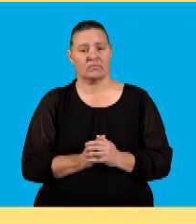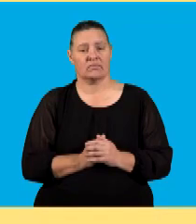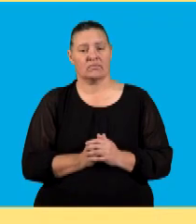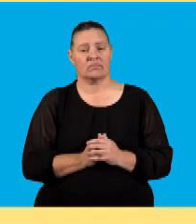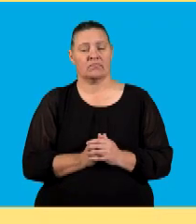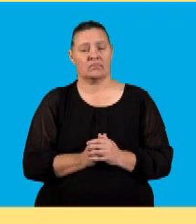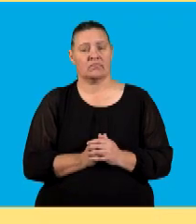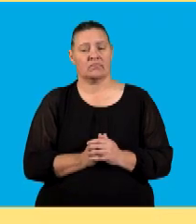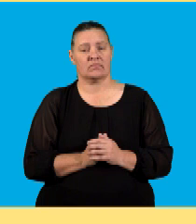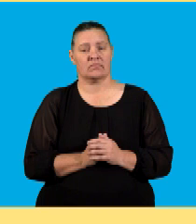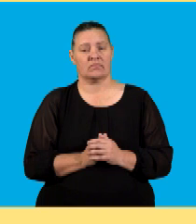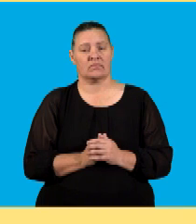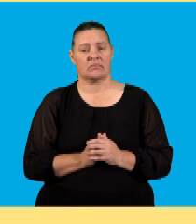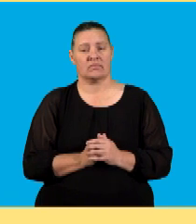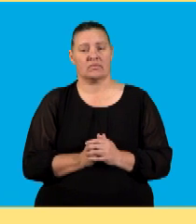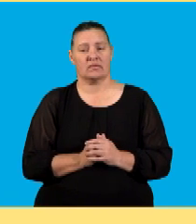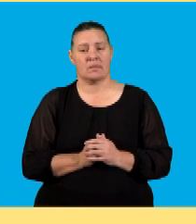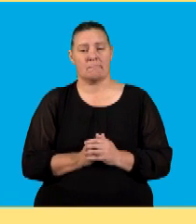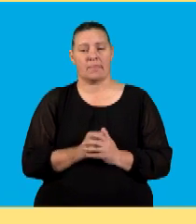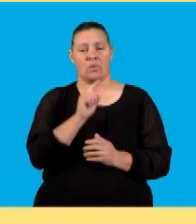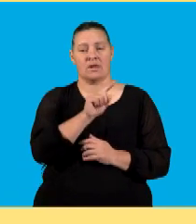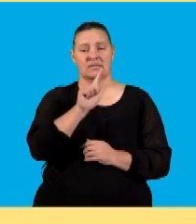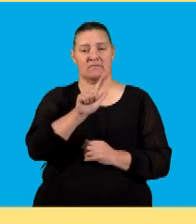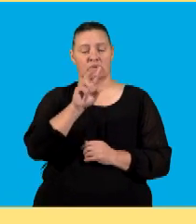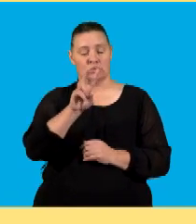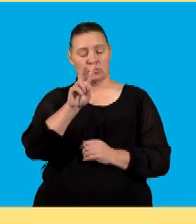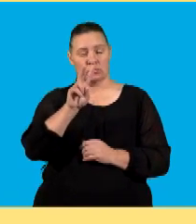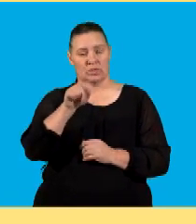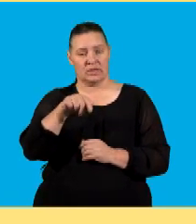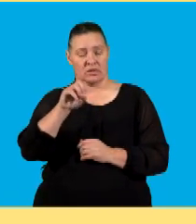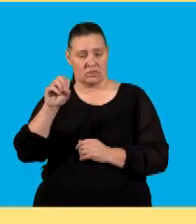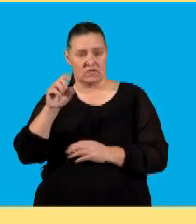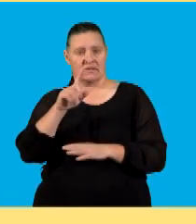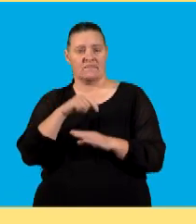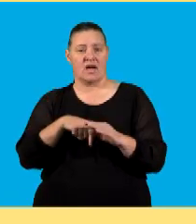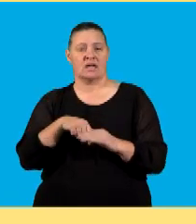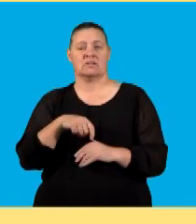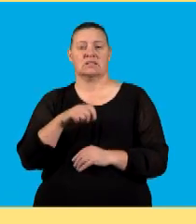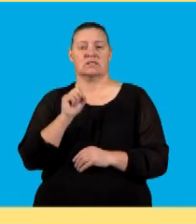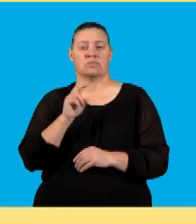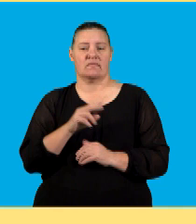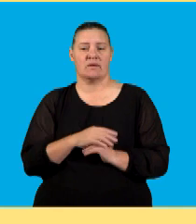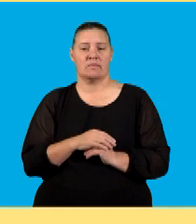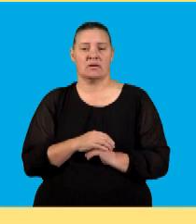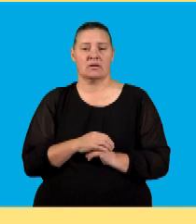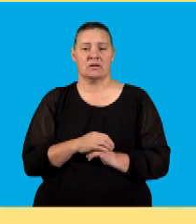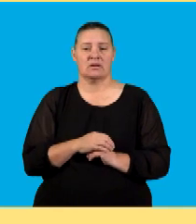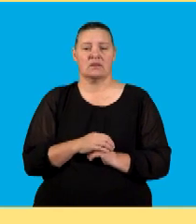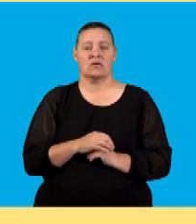say 172,500. Divide that by 12. That will give you